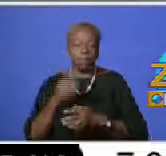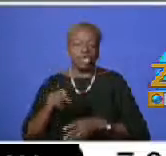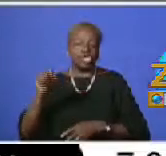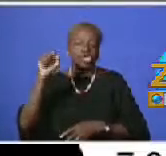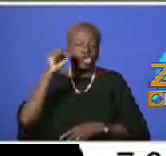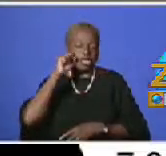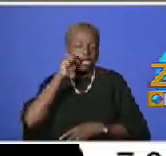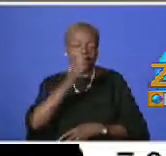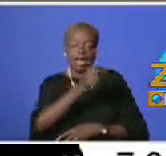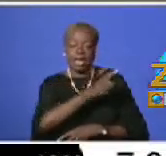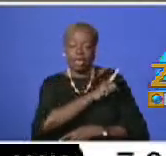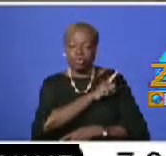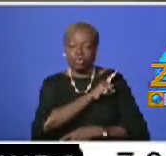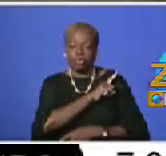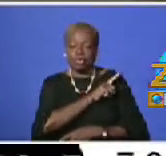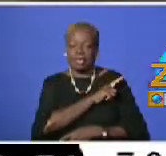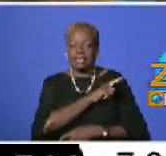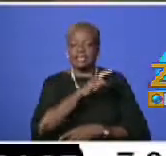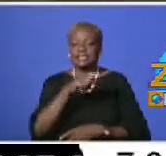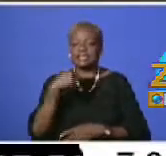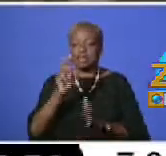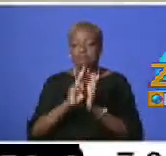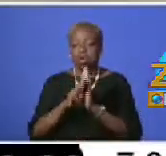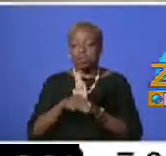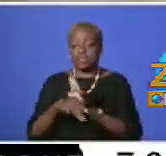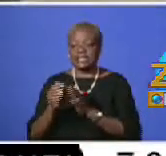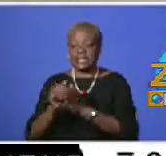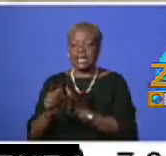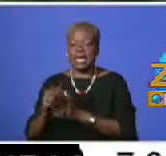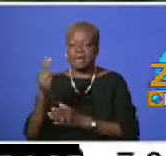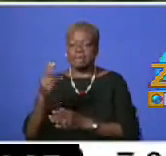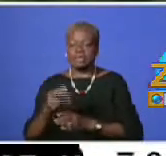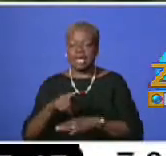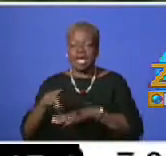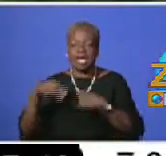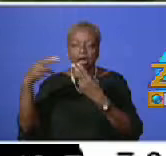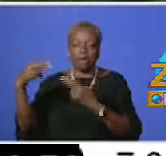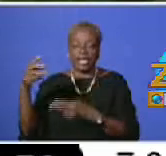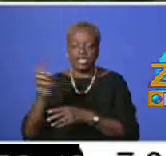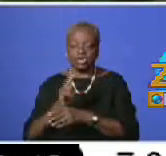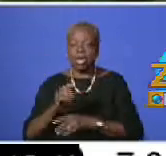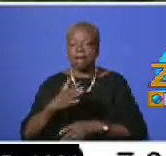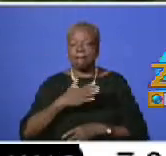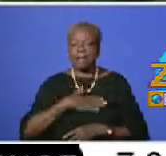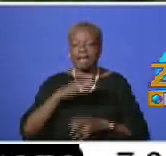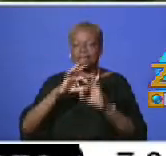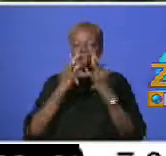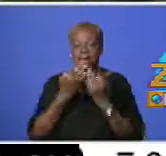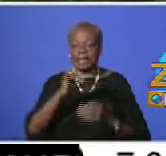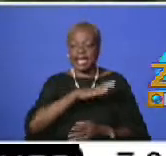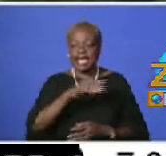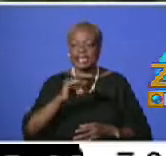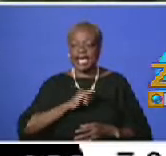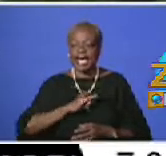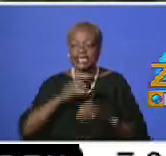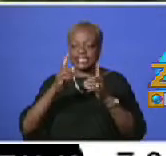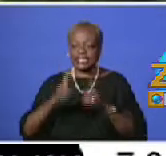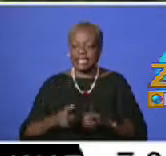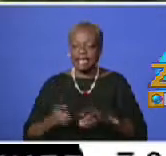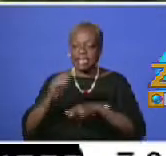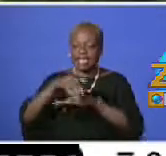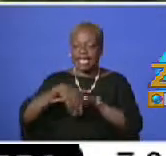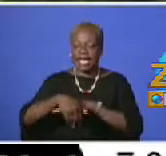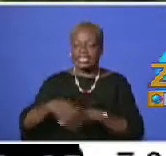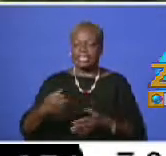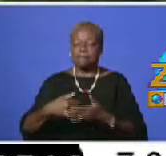who recounted the moments leading up to Hurricane Dorian's landfall. My family and I decided the night before Dorian